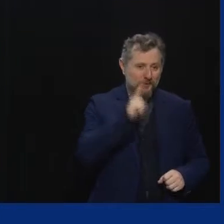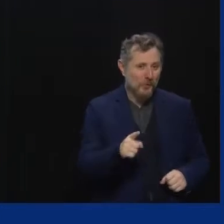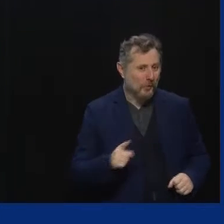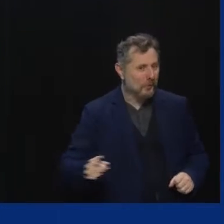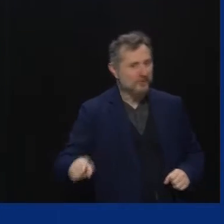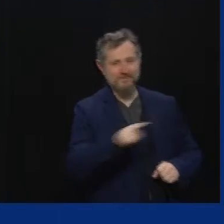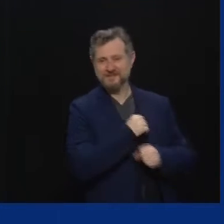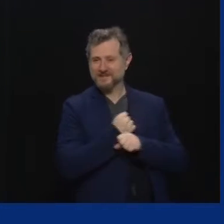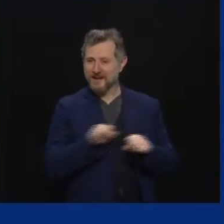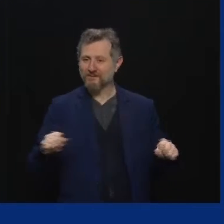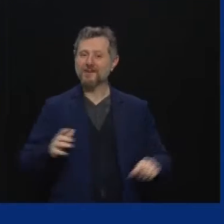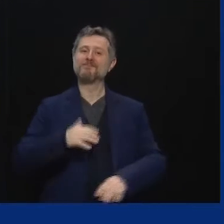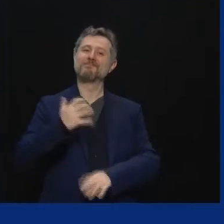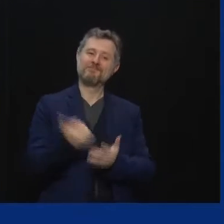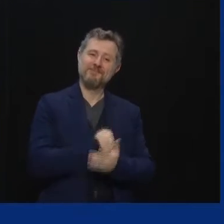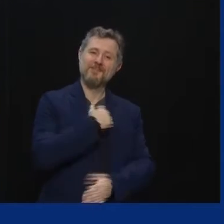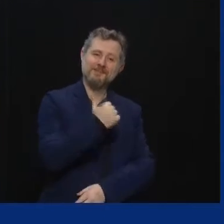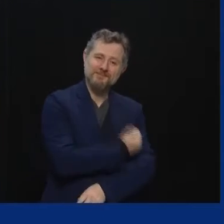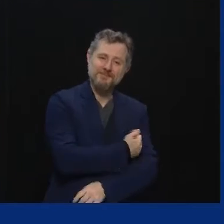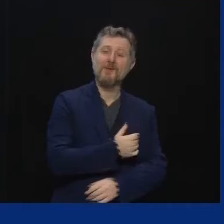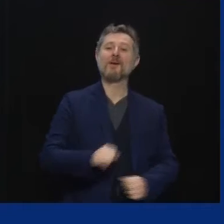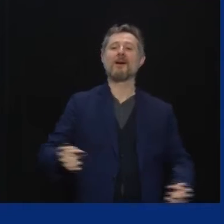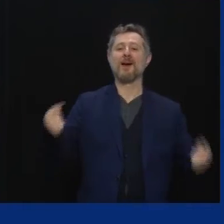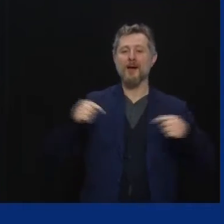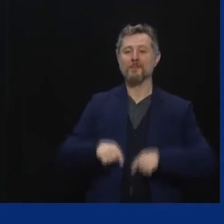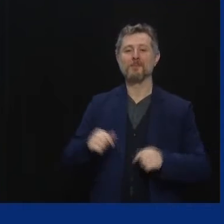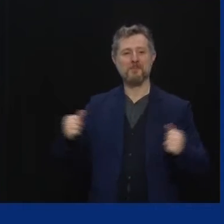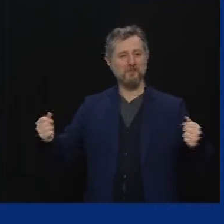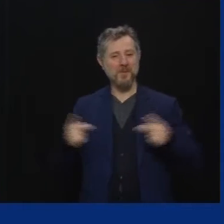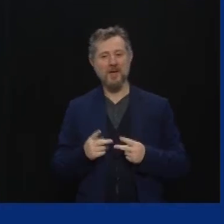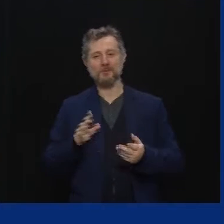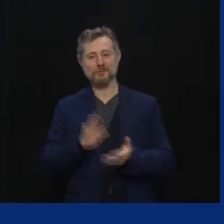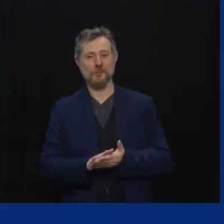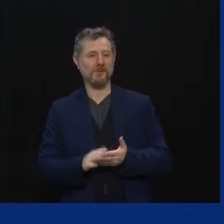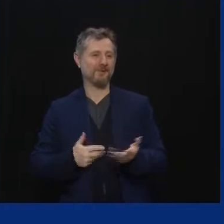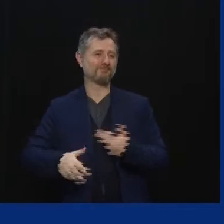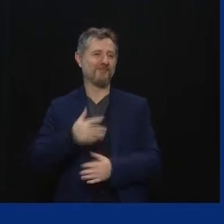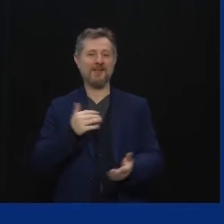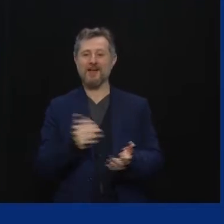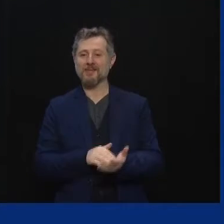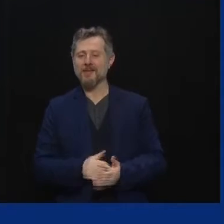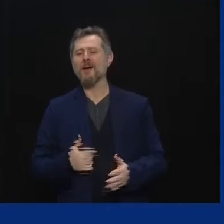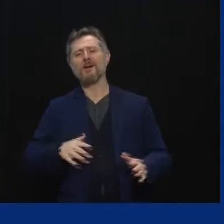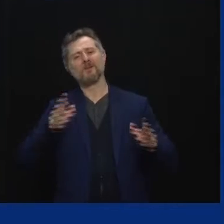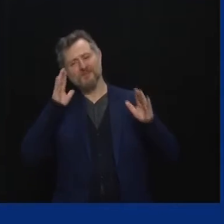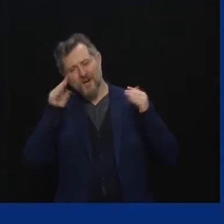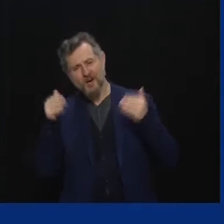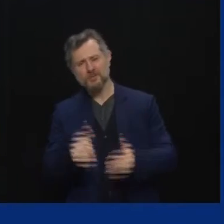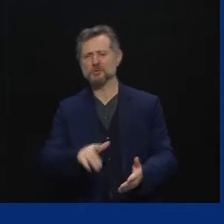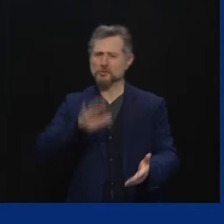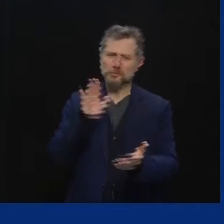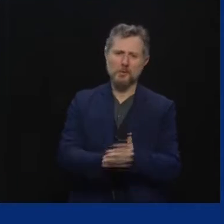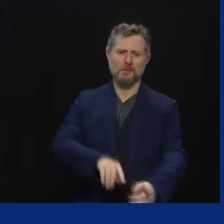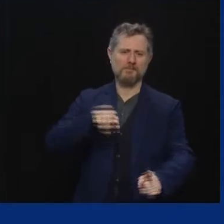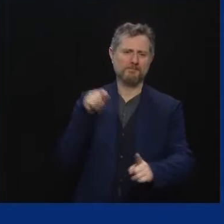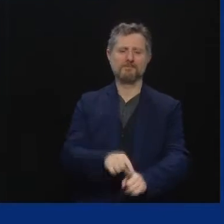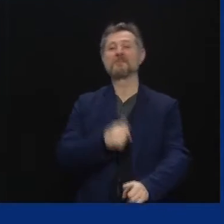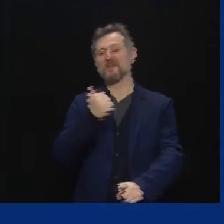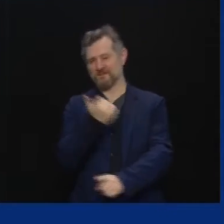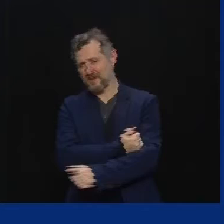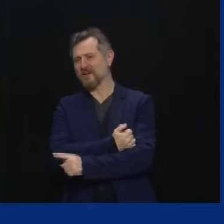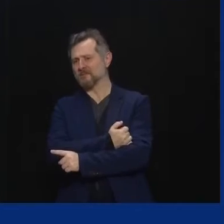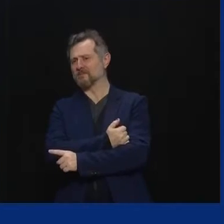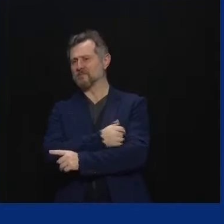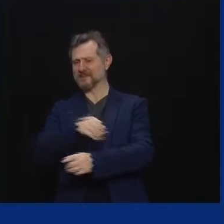the holiday season again. So we're putting a major focus on testing in schools and vaccinations in schools. So we know how to